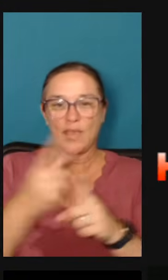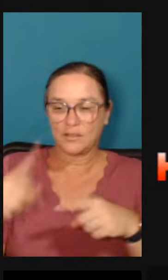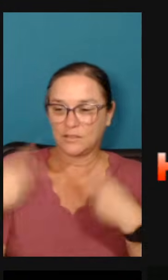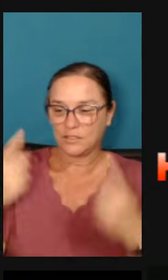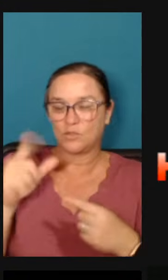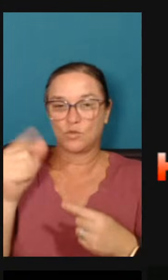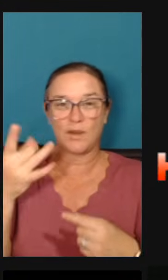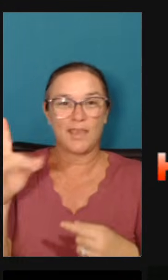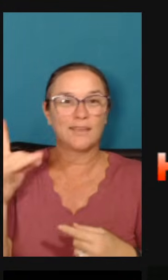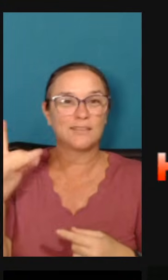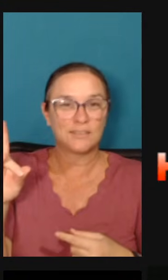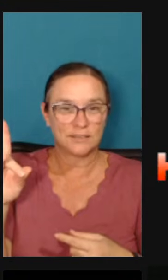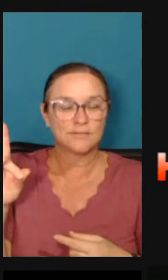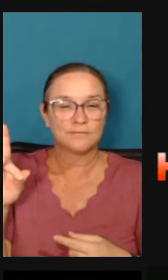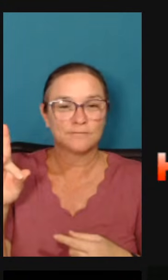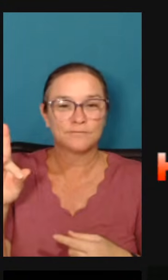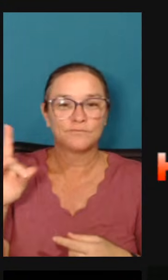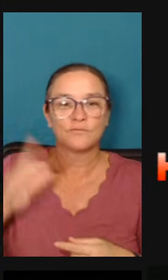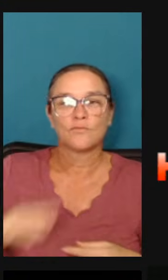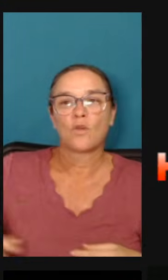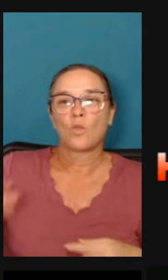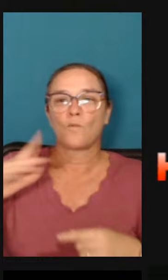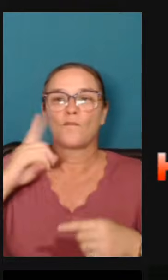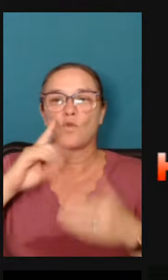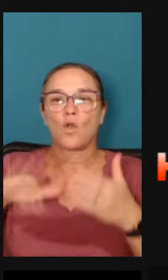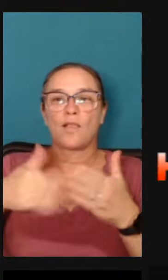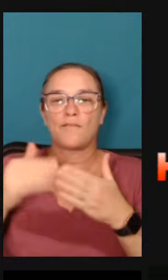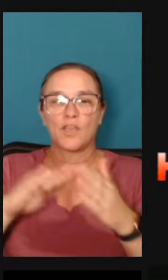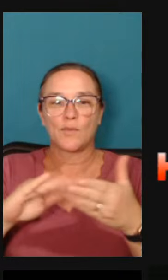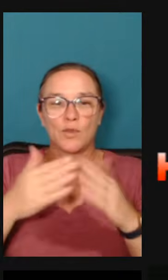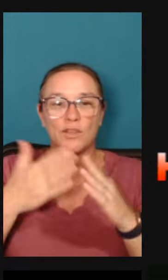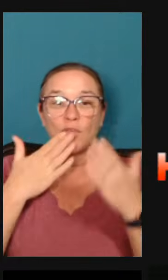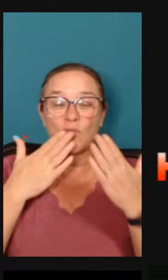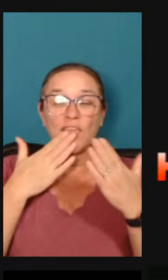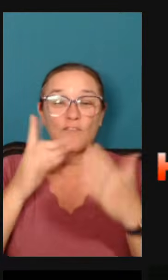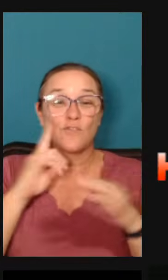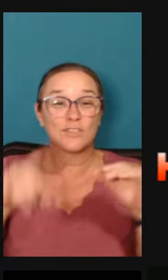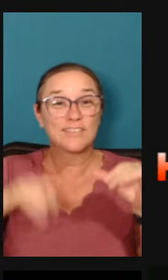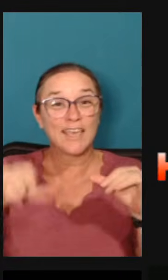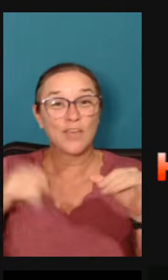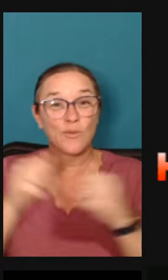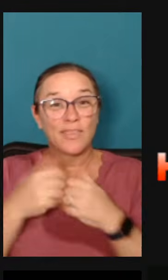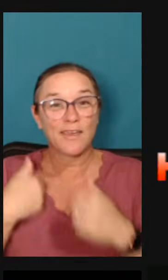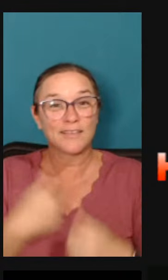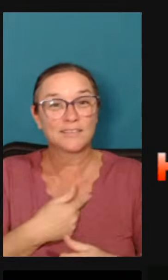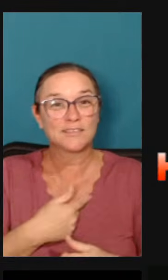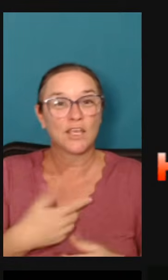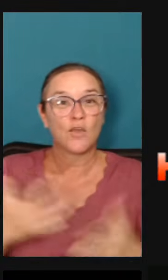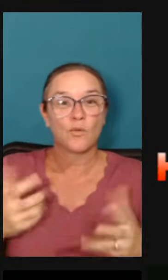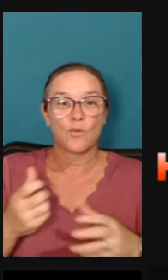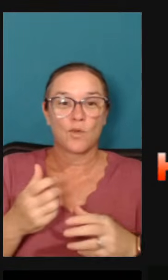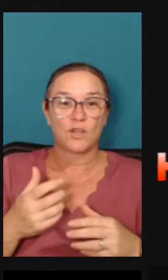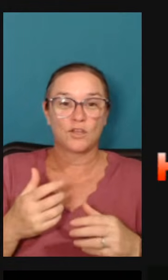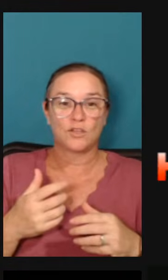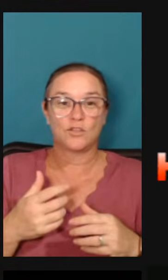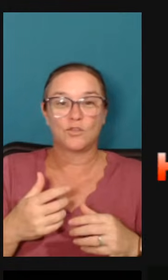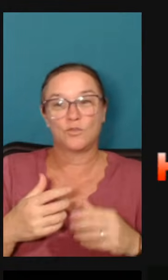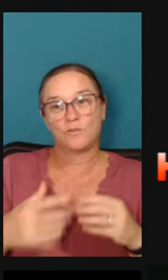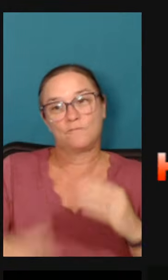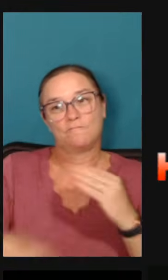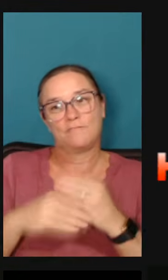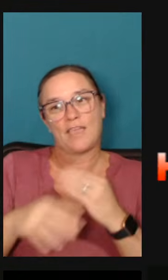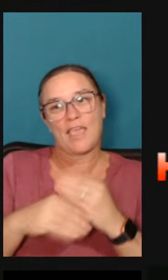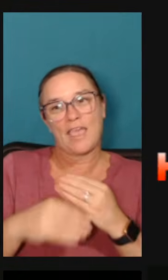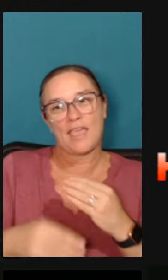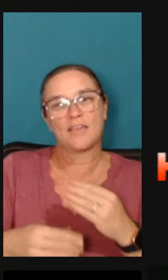communities on island. So thank you guys for sticking with us this entire time. We wanted to go a little longer to include all